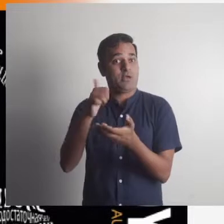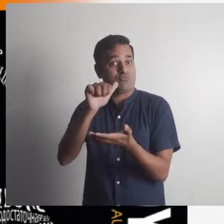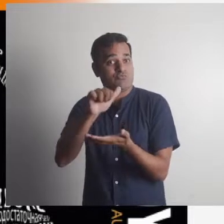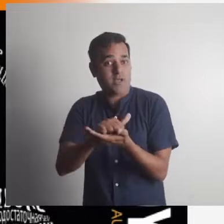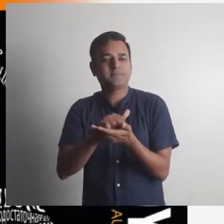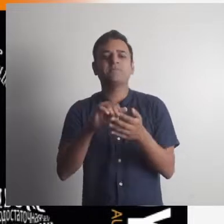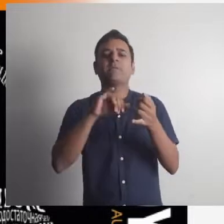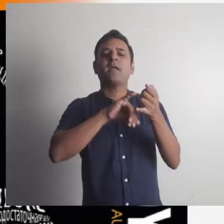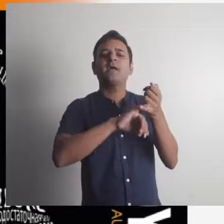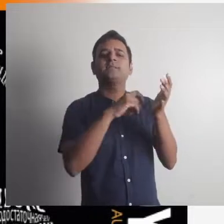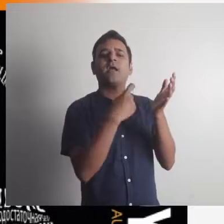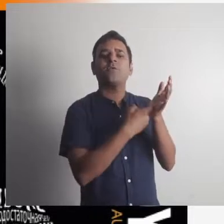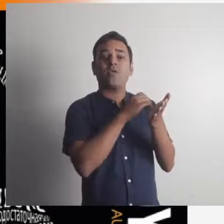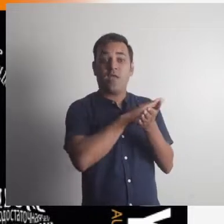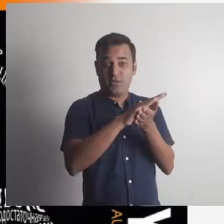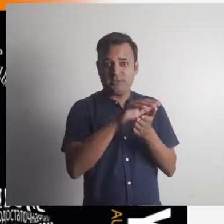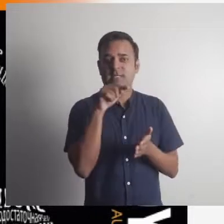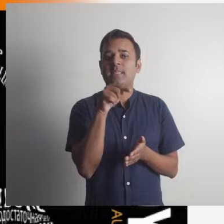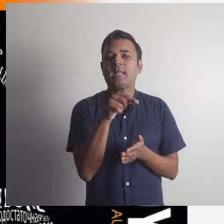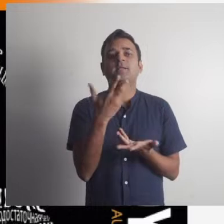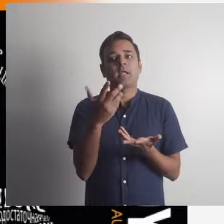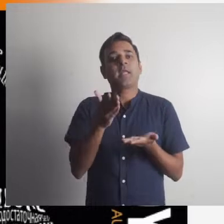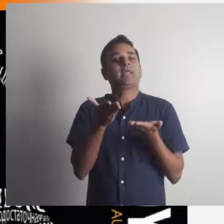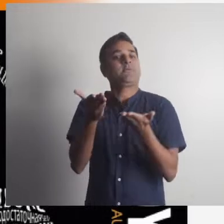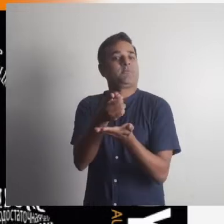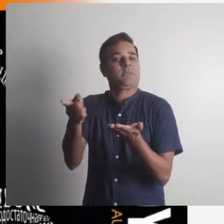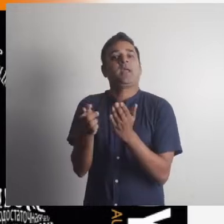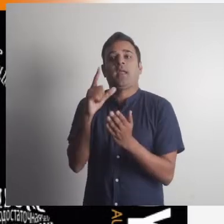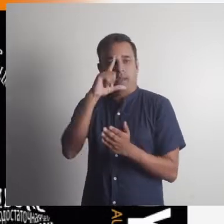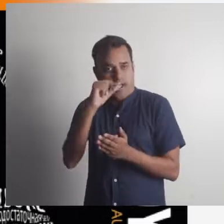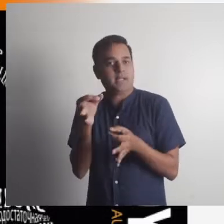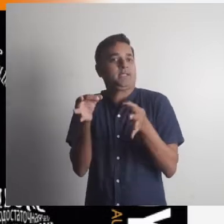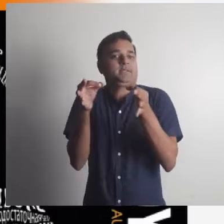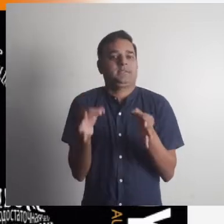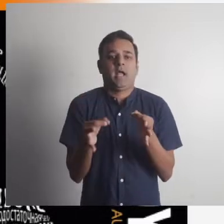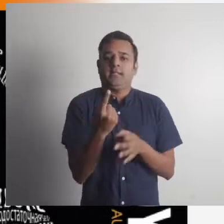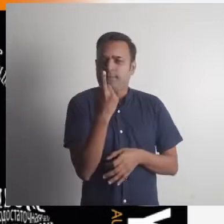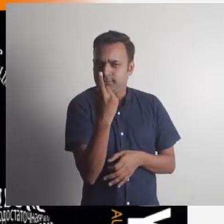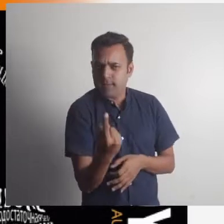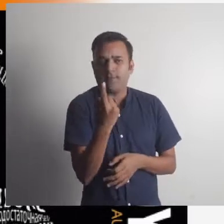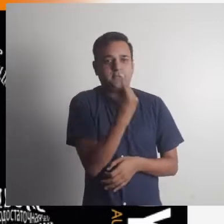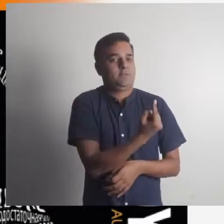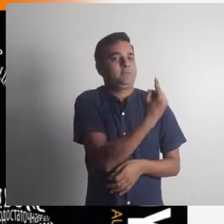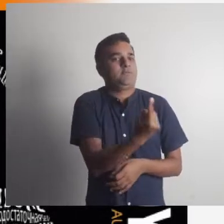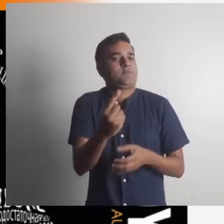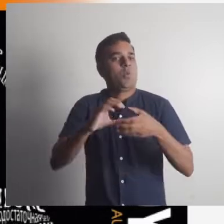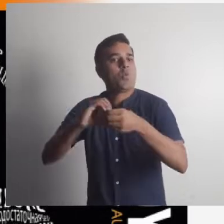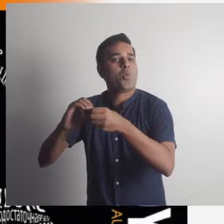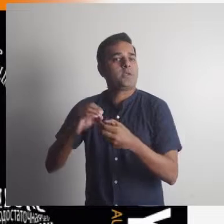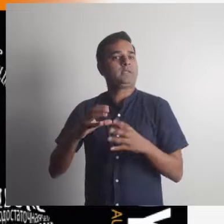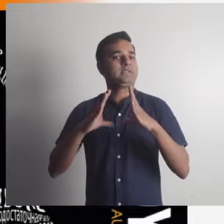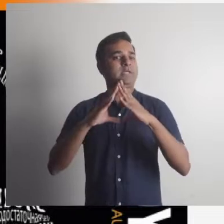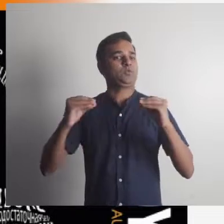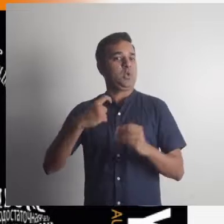do that in a healthy and an empowering kind of way. What I find really interesting is these